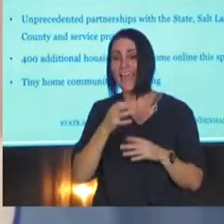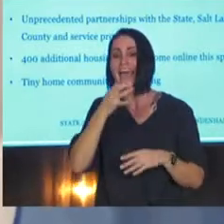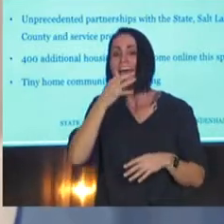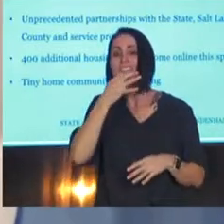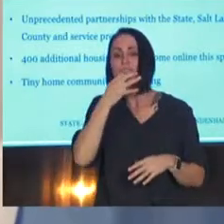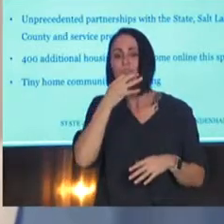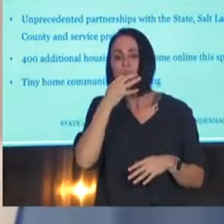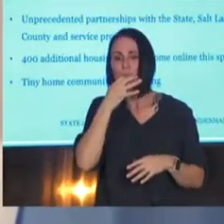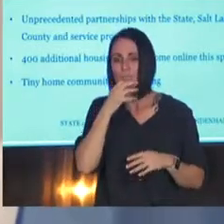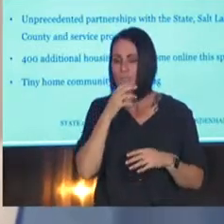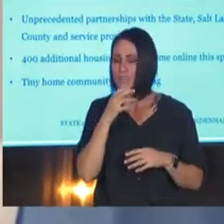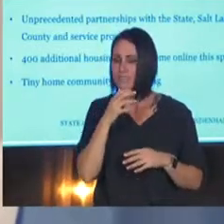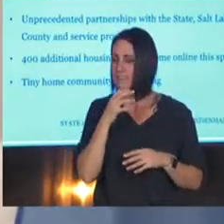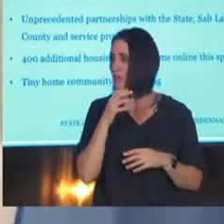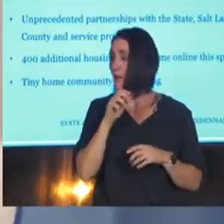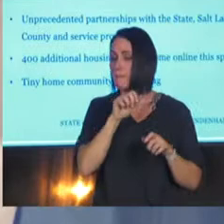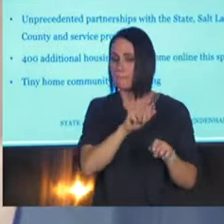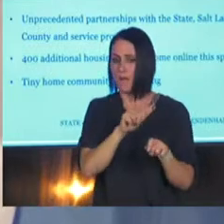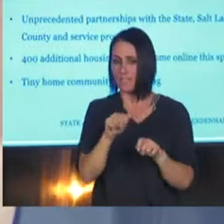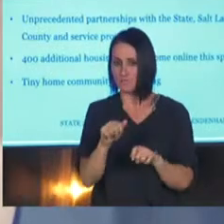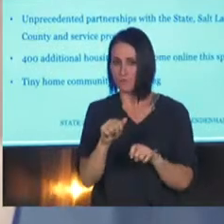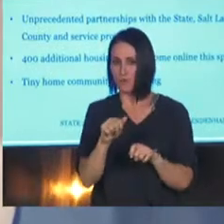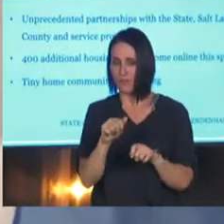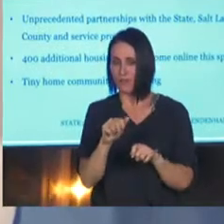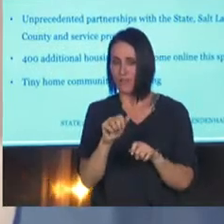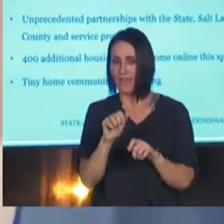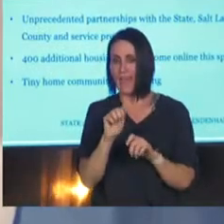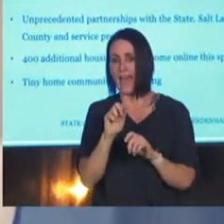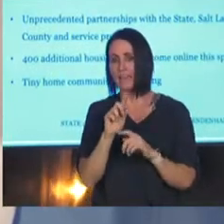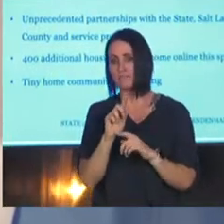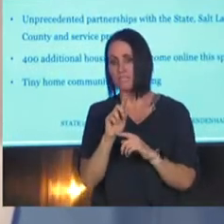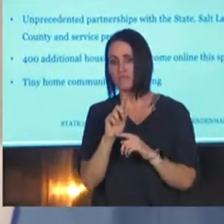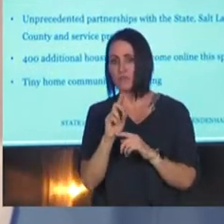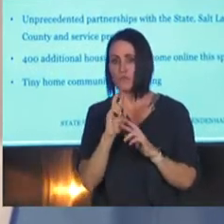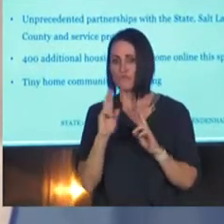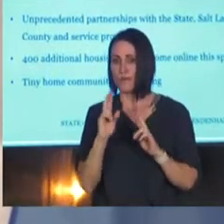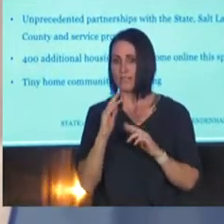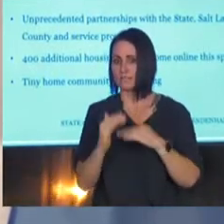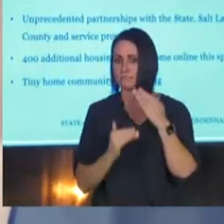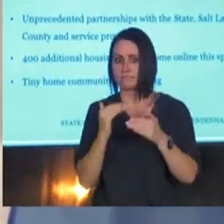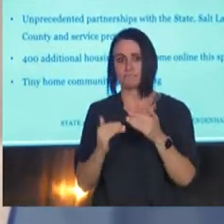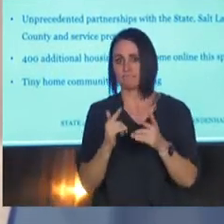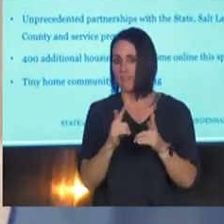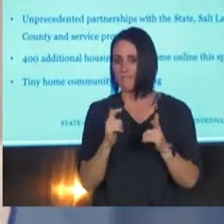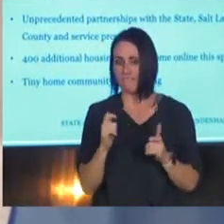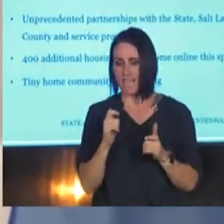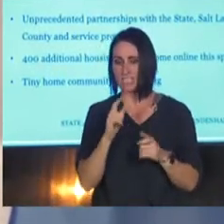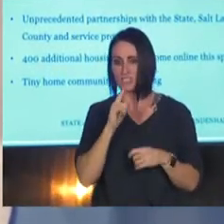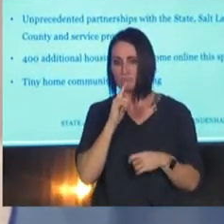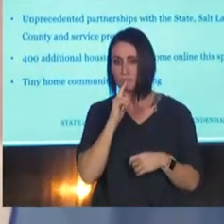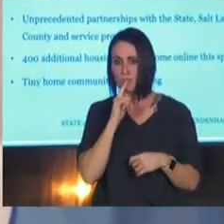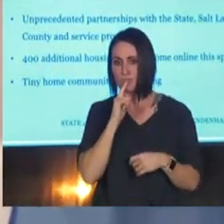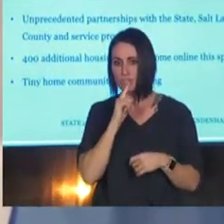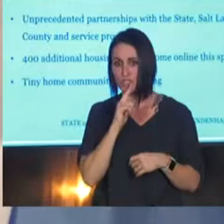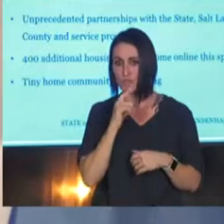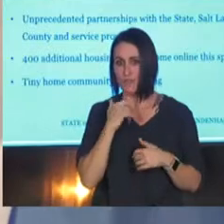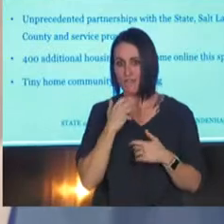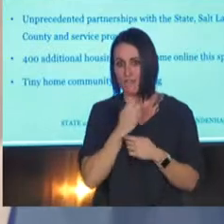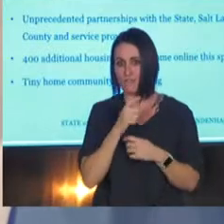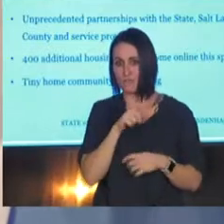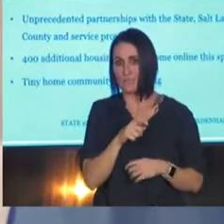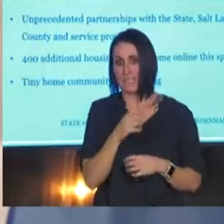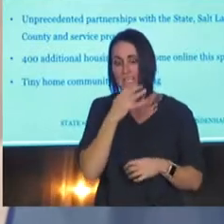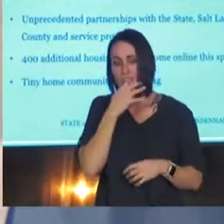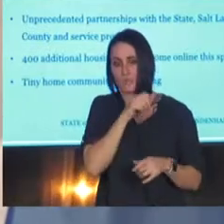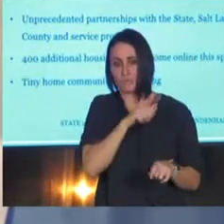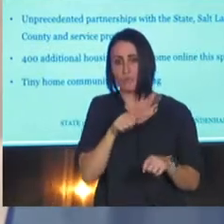as possible, our administration is ready to move at light speed to make sure that you can put a shovel in the ground as soon as possible.